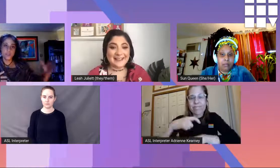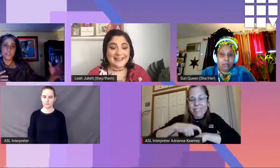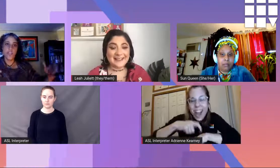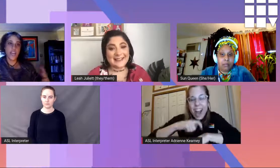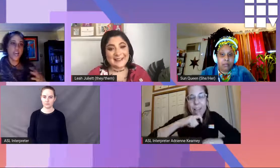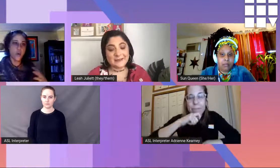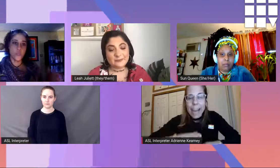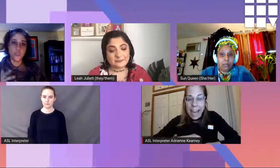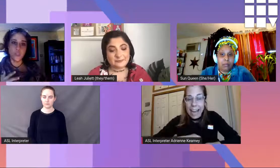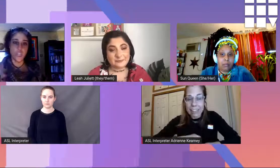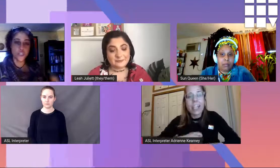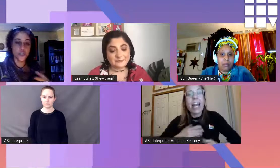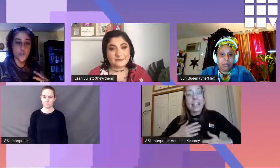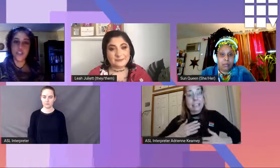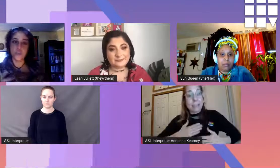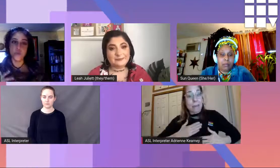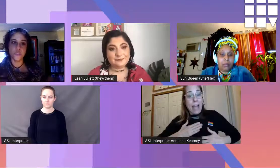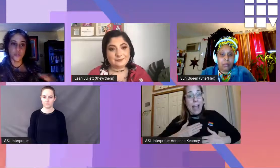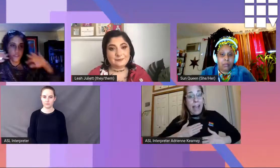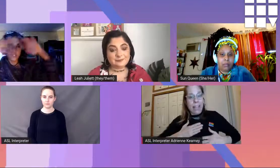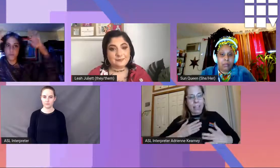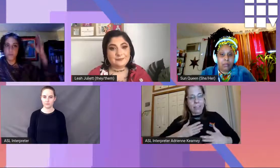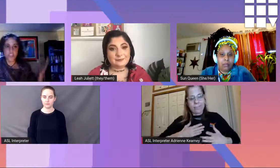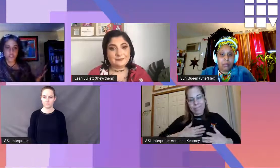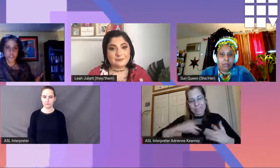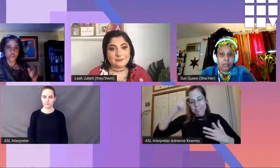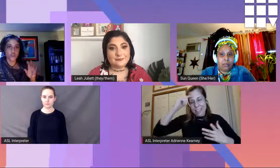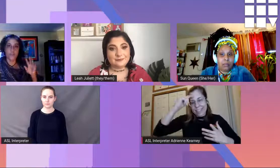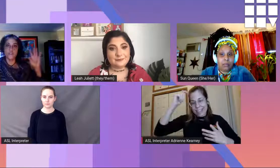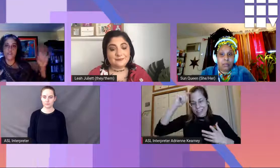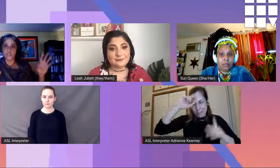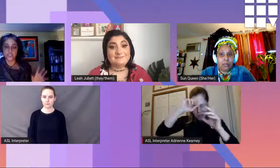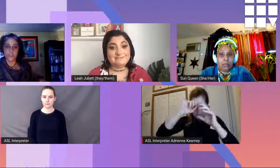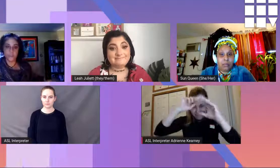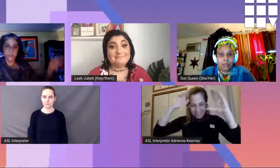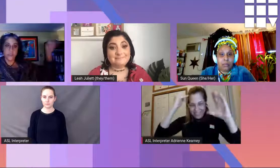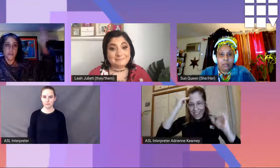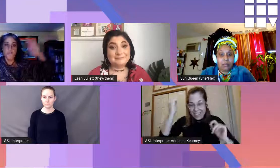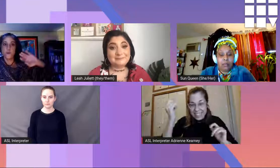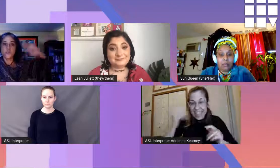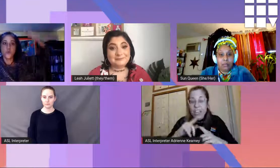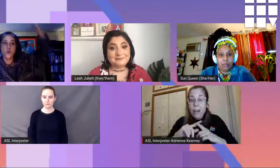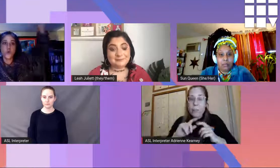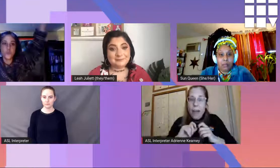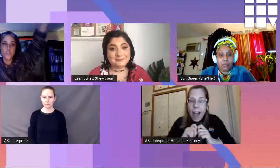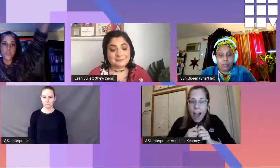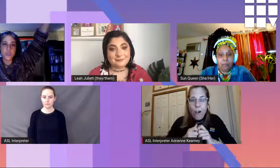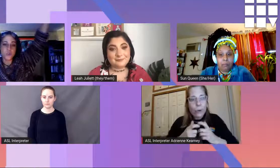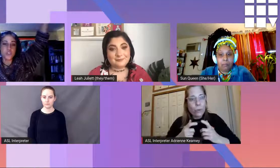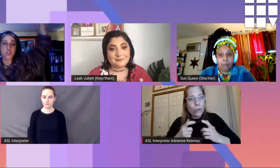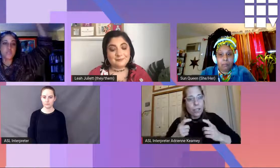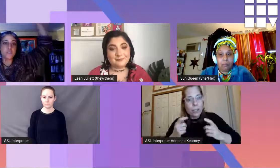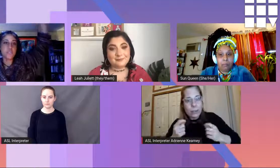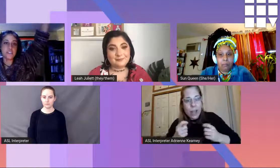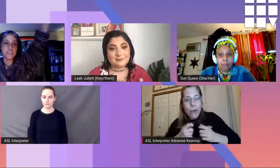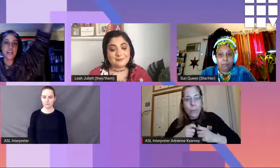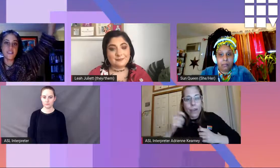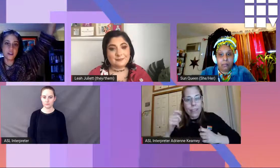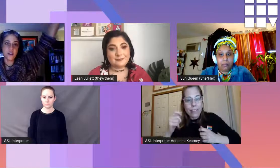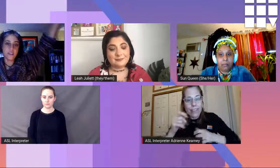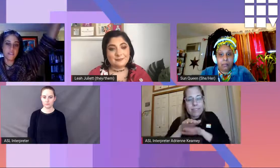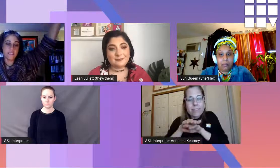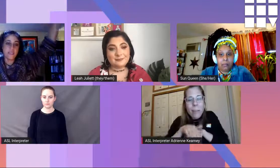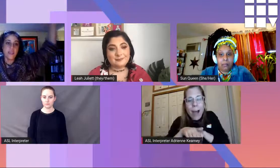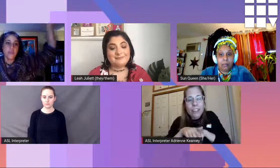But when it comes to how we interact with this imposter syndrome and all of the rest of it, folks who are older than me, we're taught to pretend it's